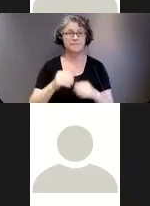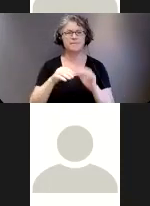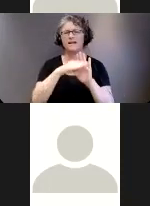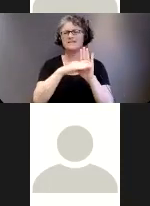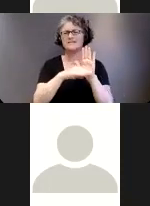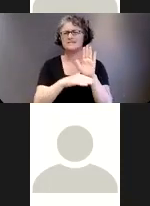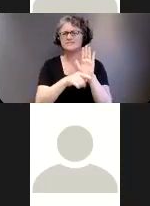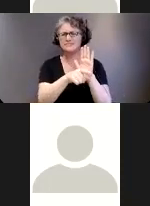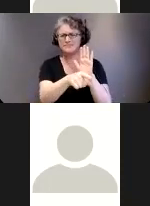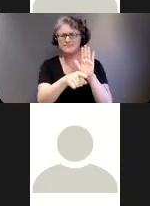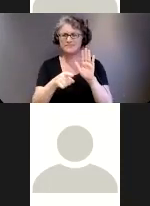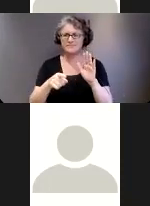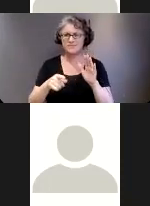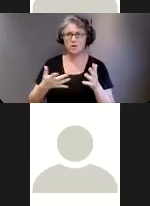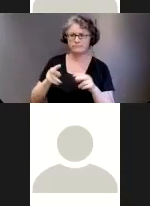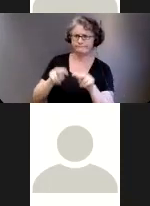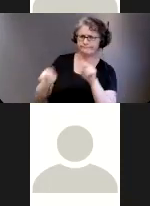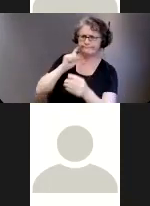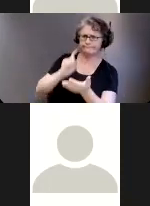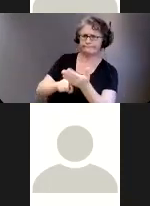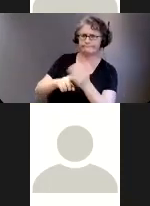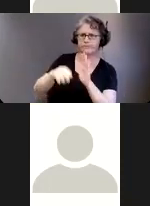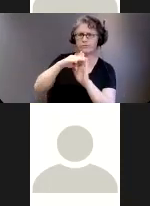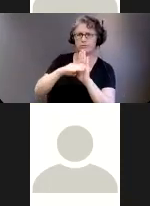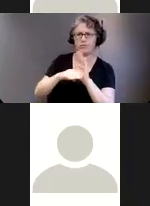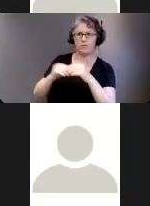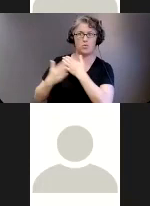the warning signs specific to older women.